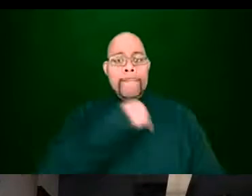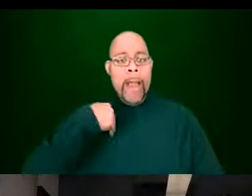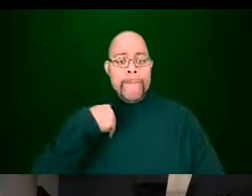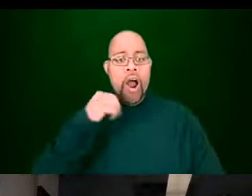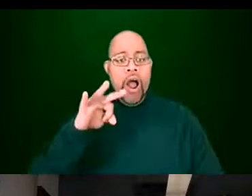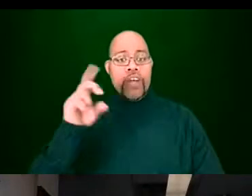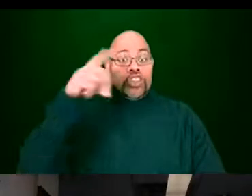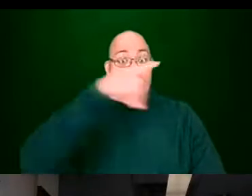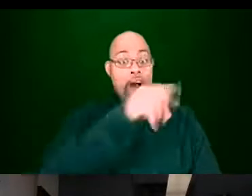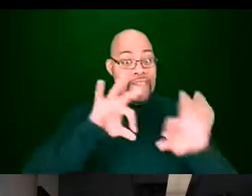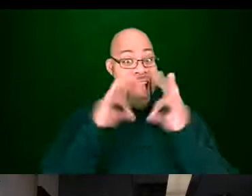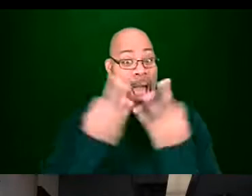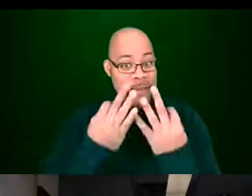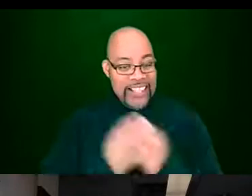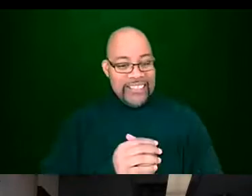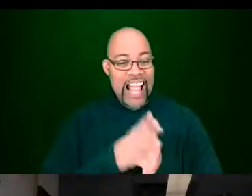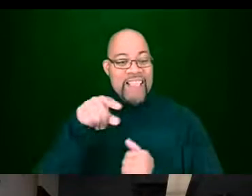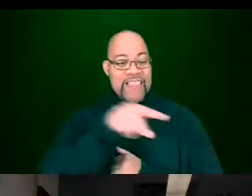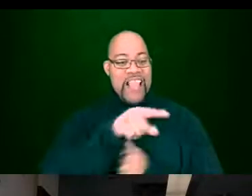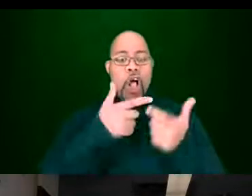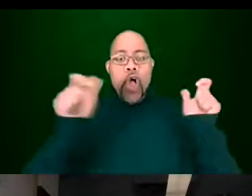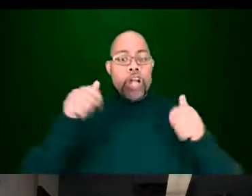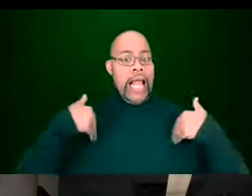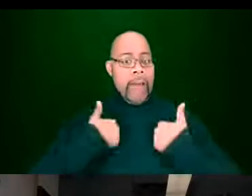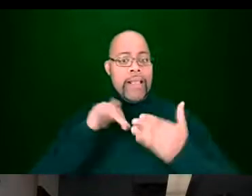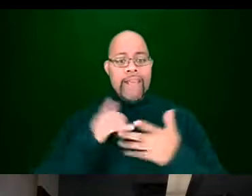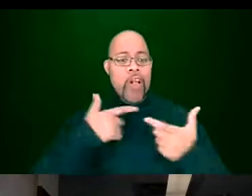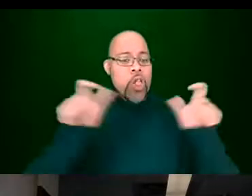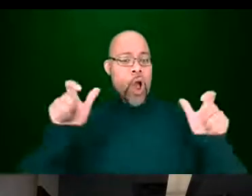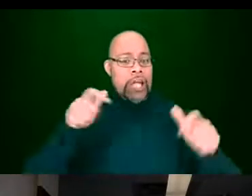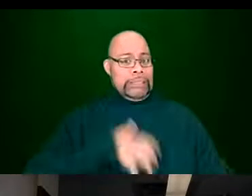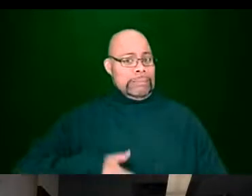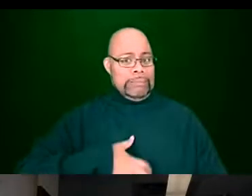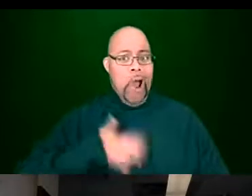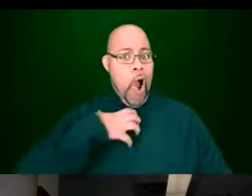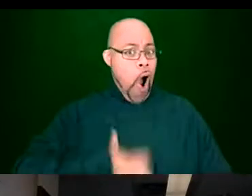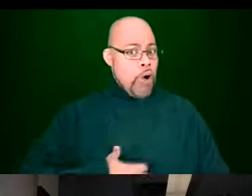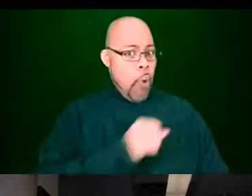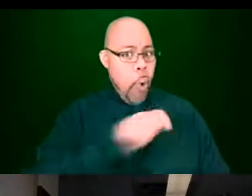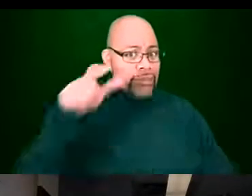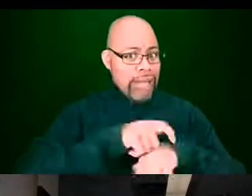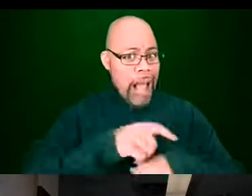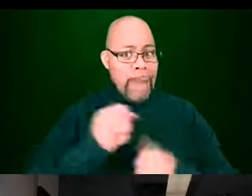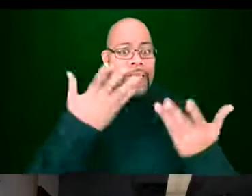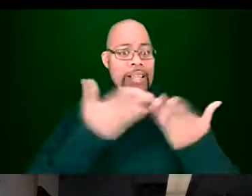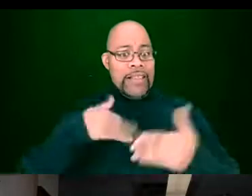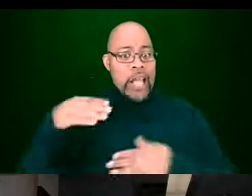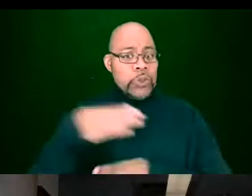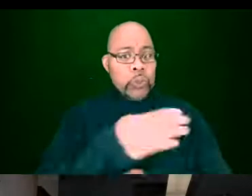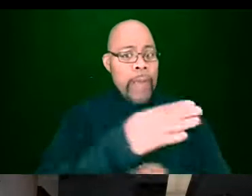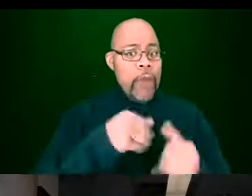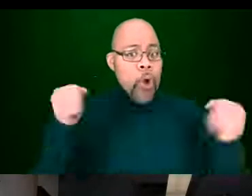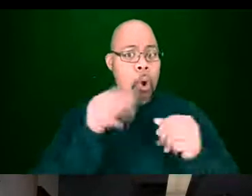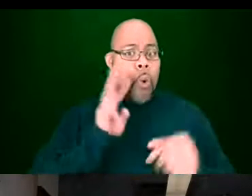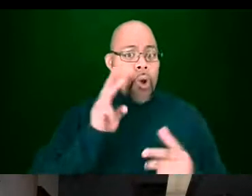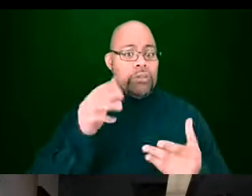the dolphin family, and they are a large animal that has a large appetite. And there are a lot of things that are going to swim around the cold waters that they